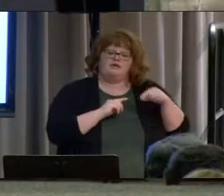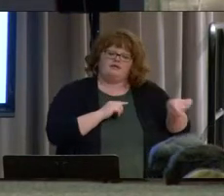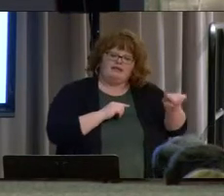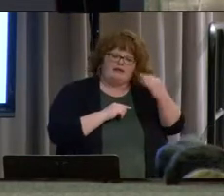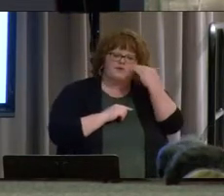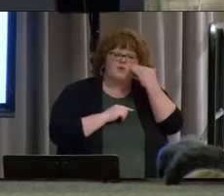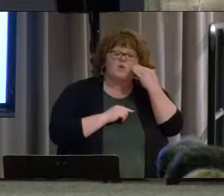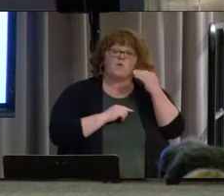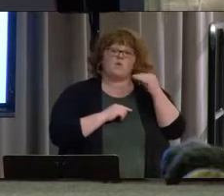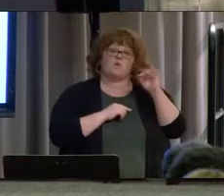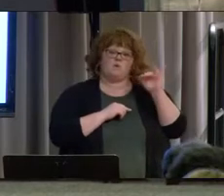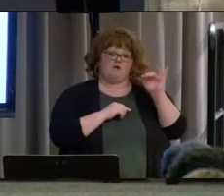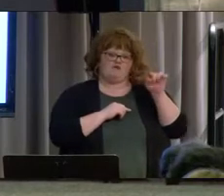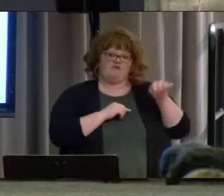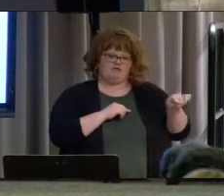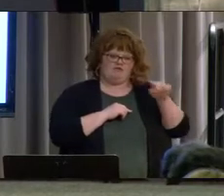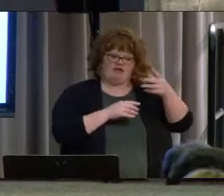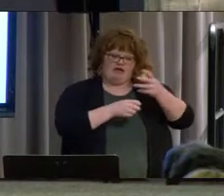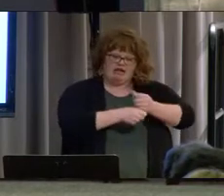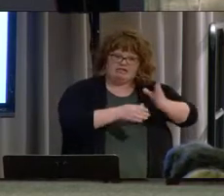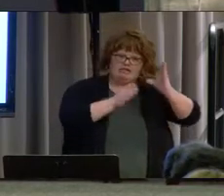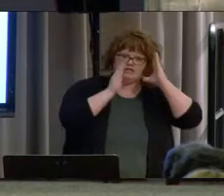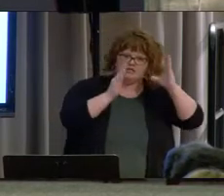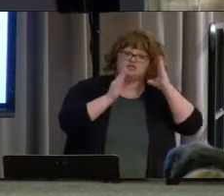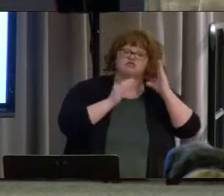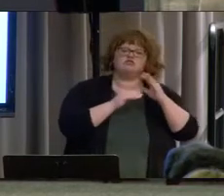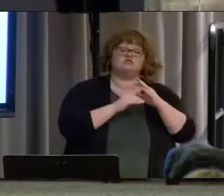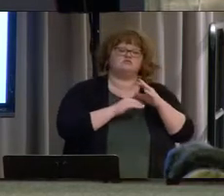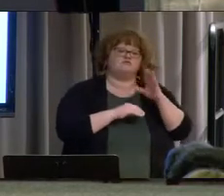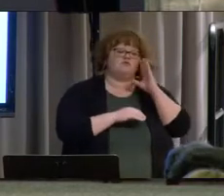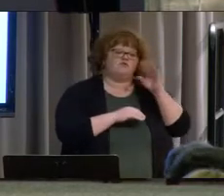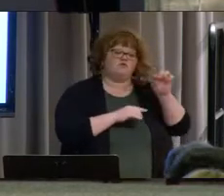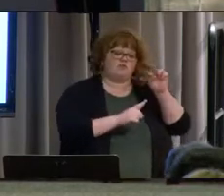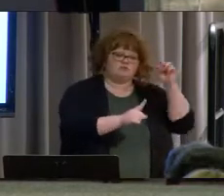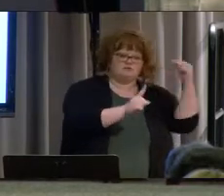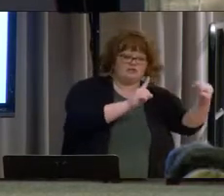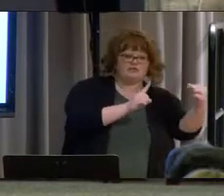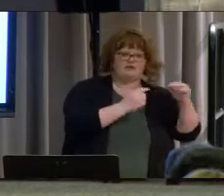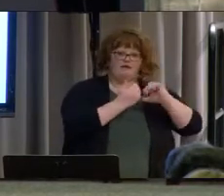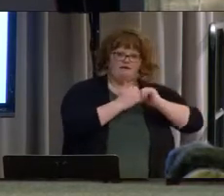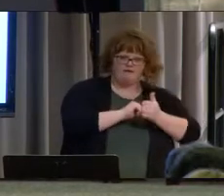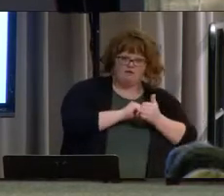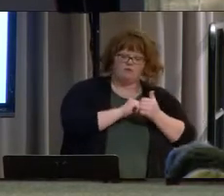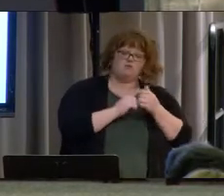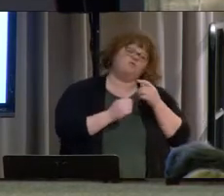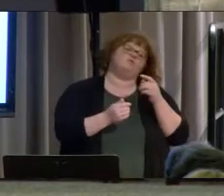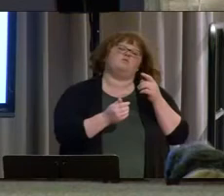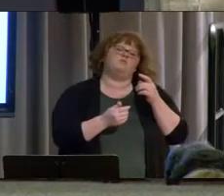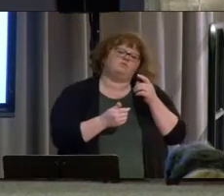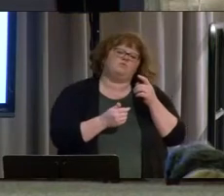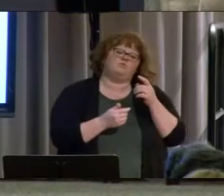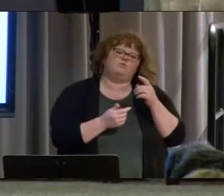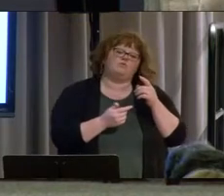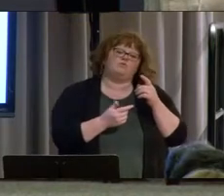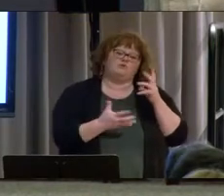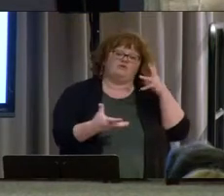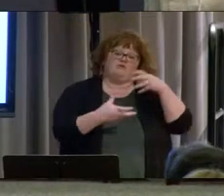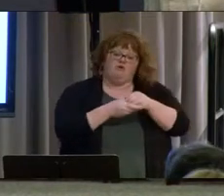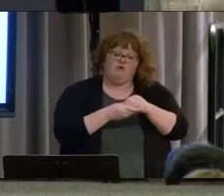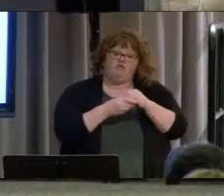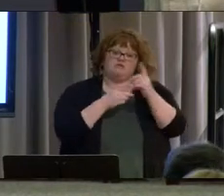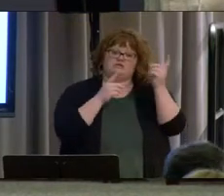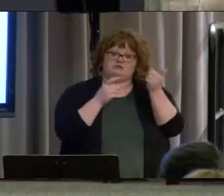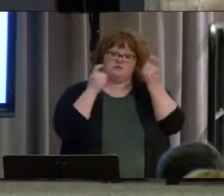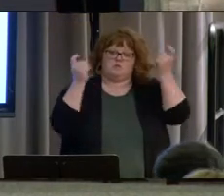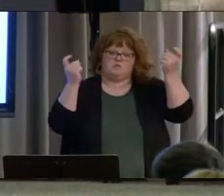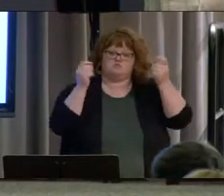gaining the attention for their point of view is one way of doing that is to be a part of the ceremonies that are going on at